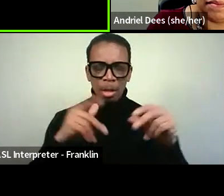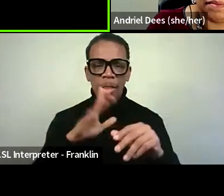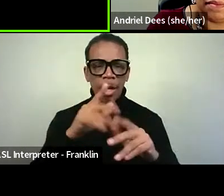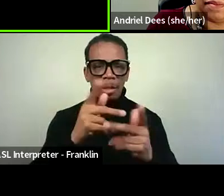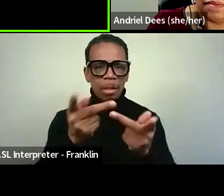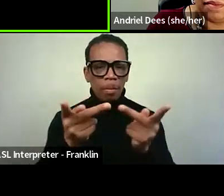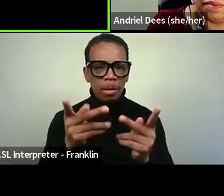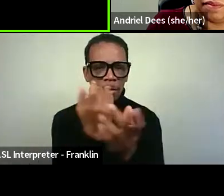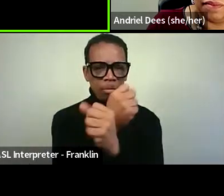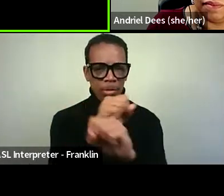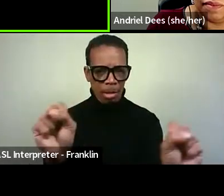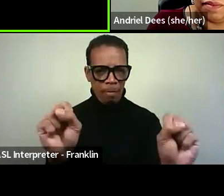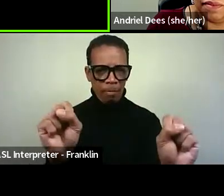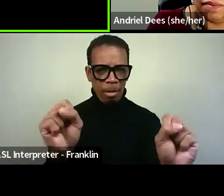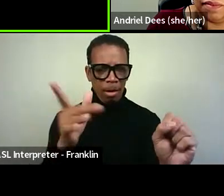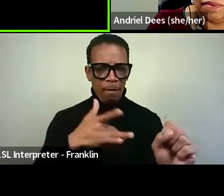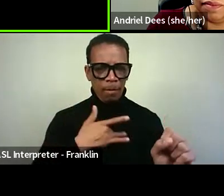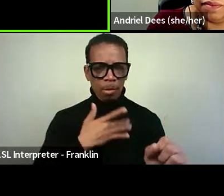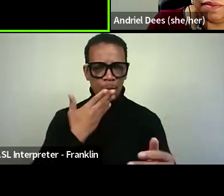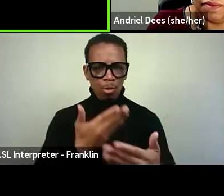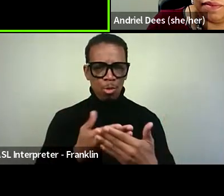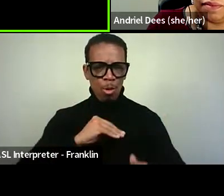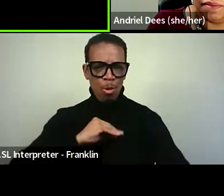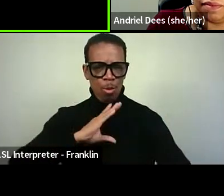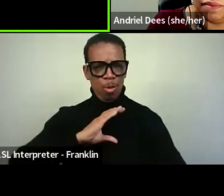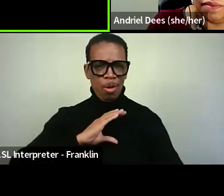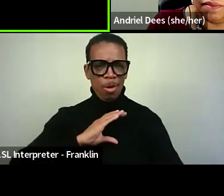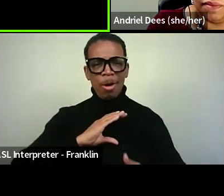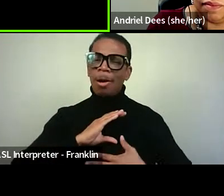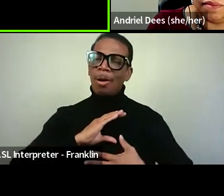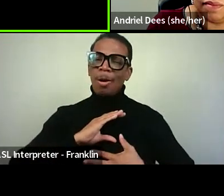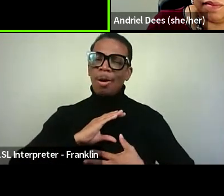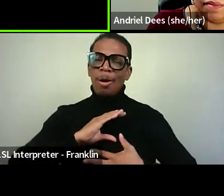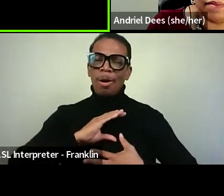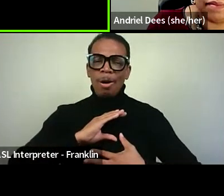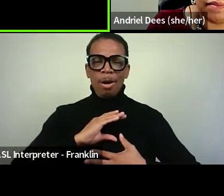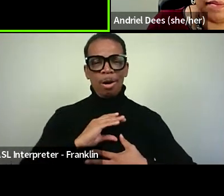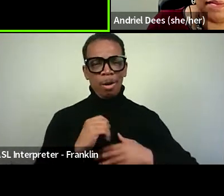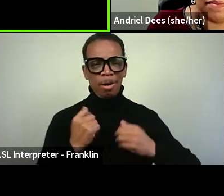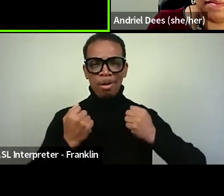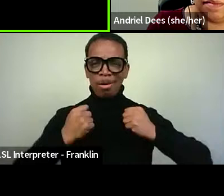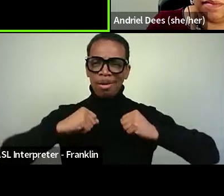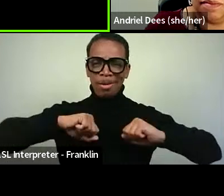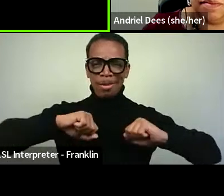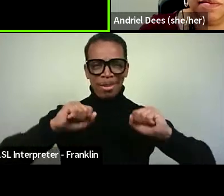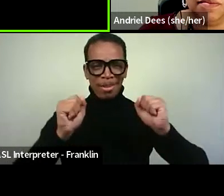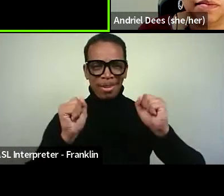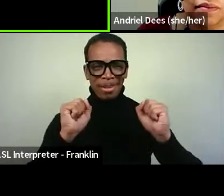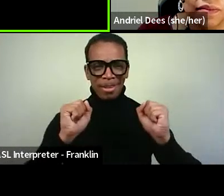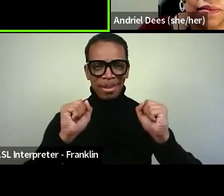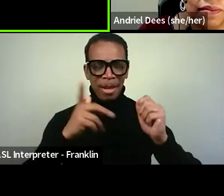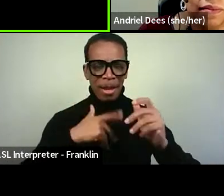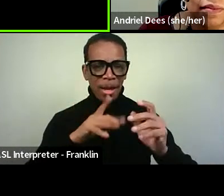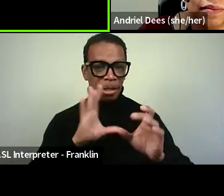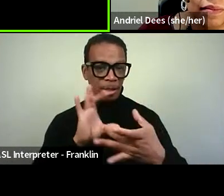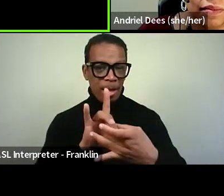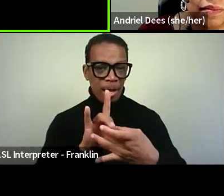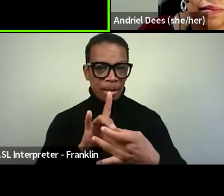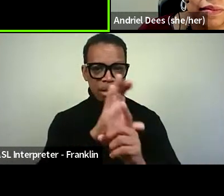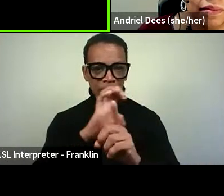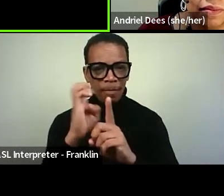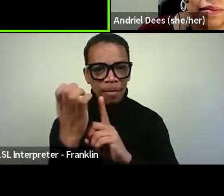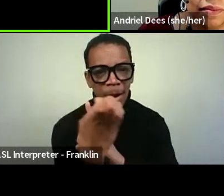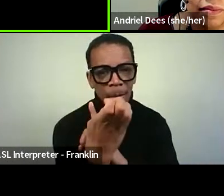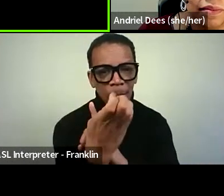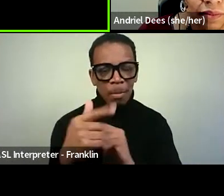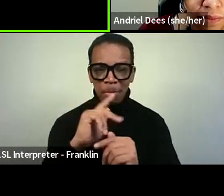community space where folks can just let their hair down, be free, and connect in an environment where people will understand